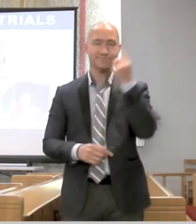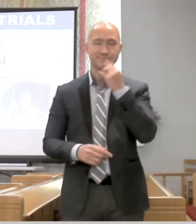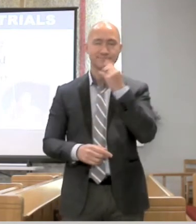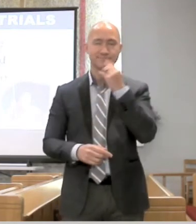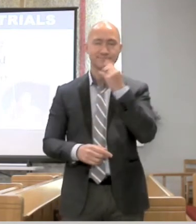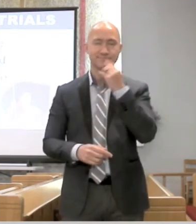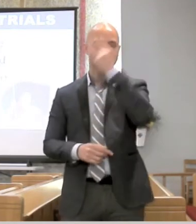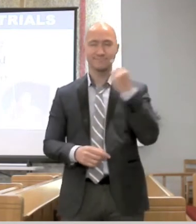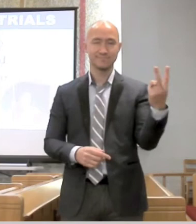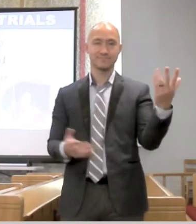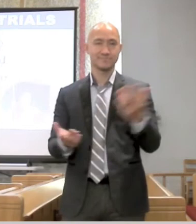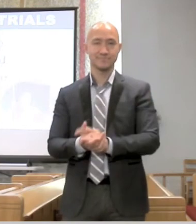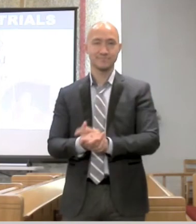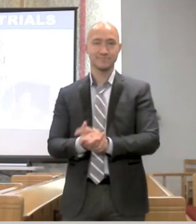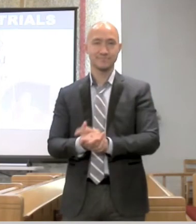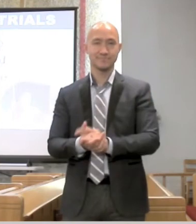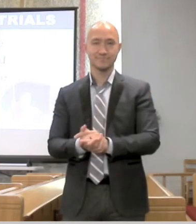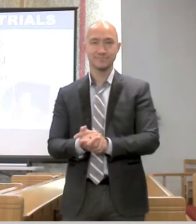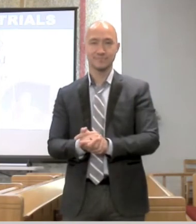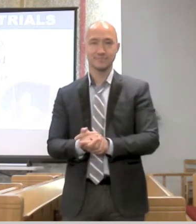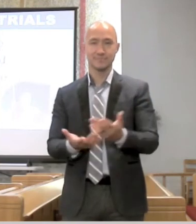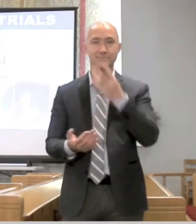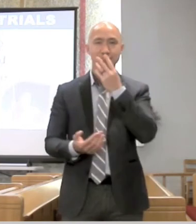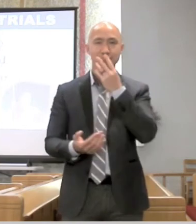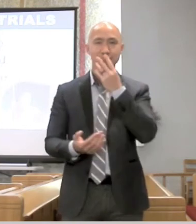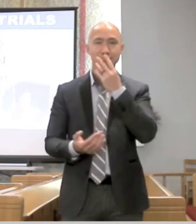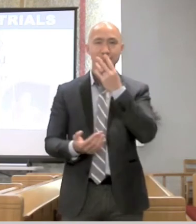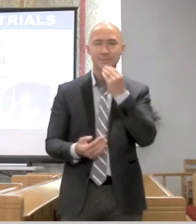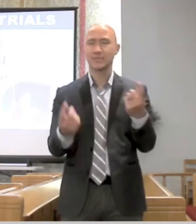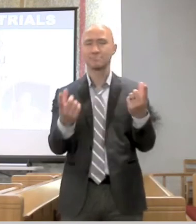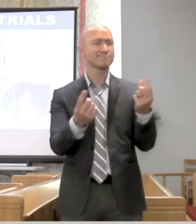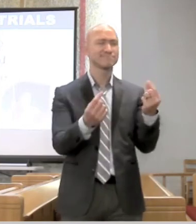let him have due process, but you don't want to get defiled by entering into a